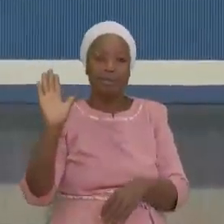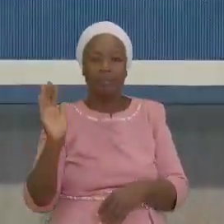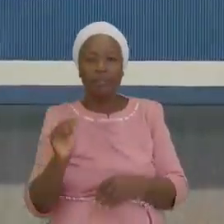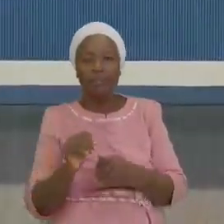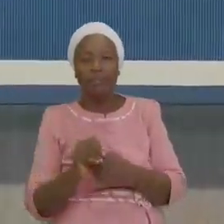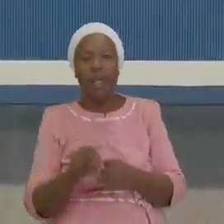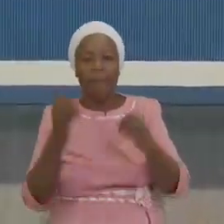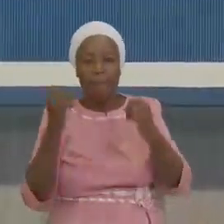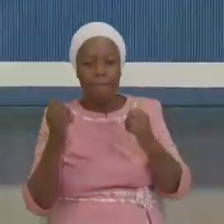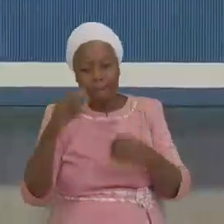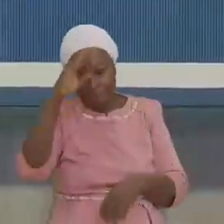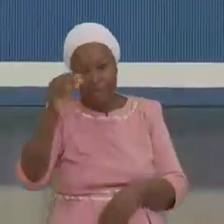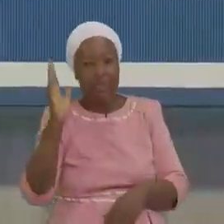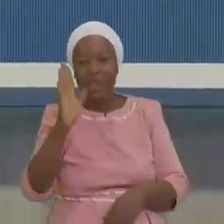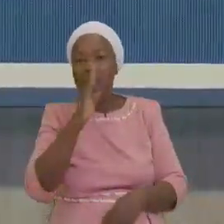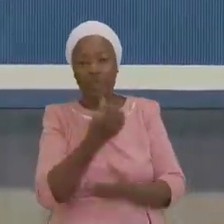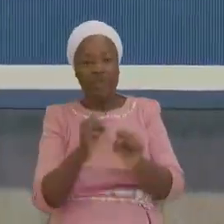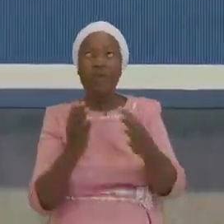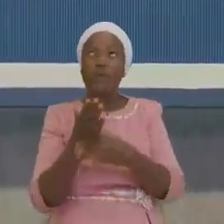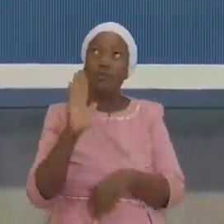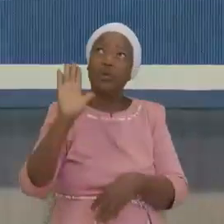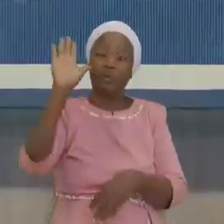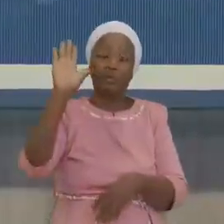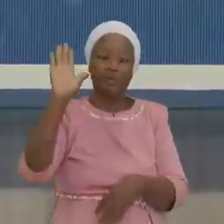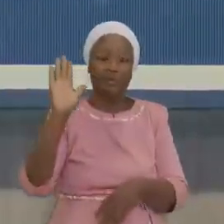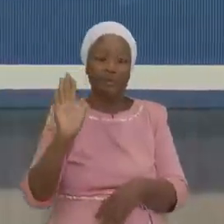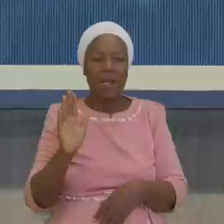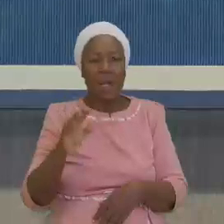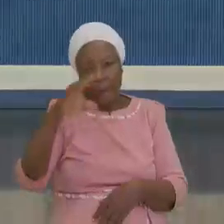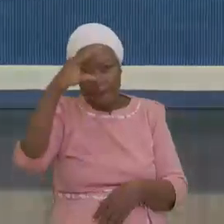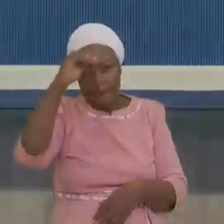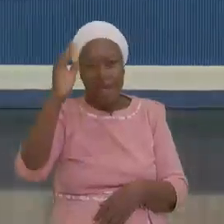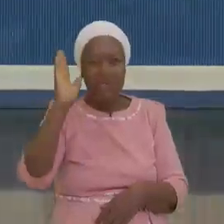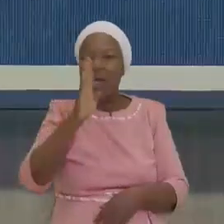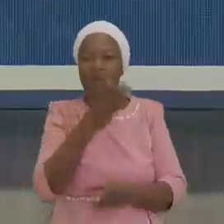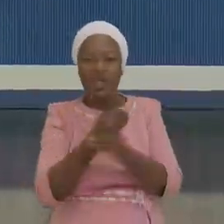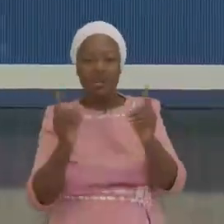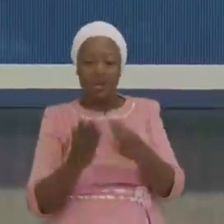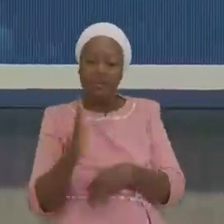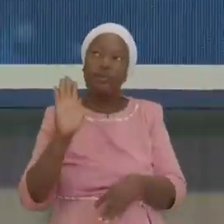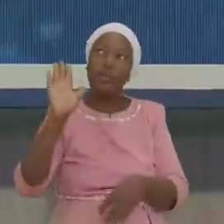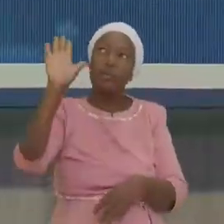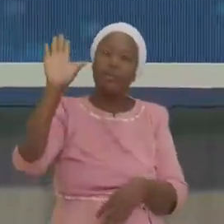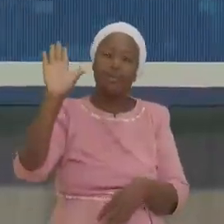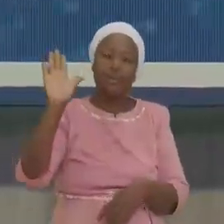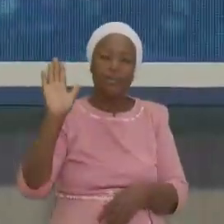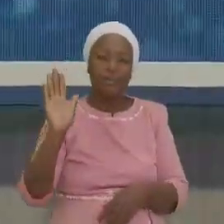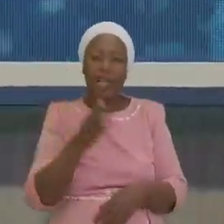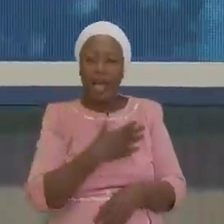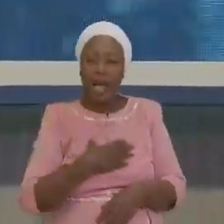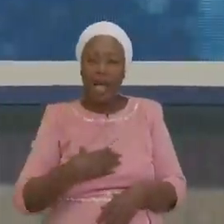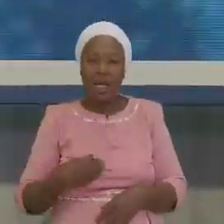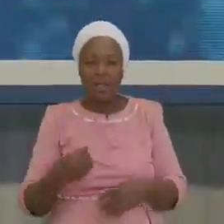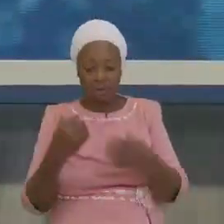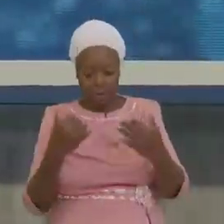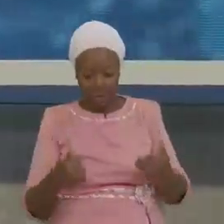Men shall be saved through him. Men shall be delivered through him. And today